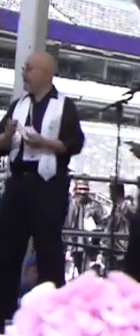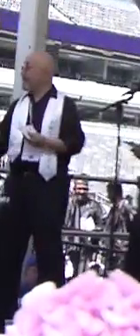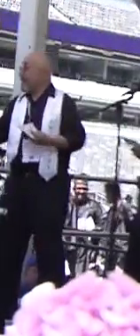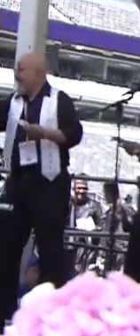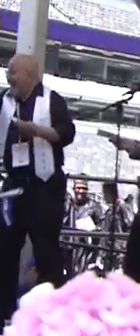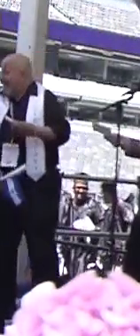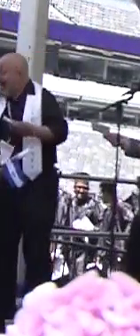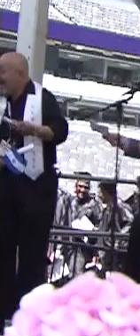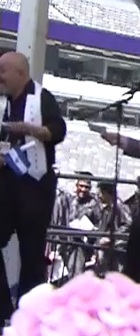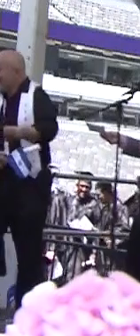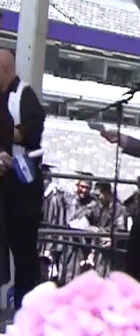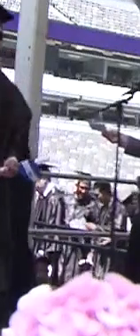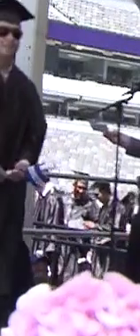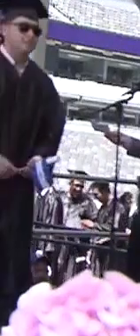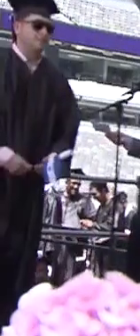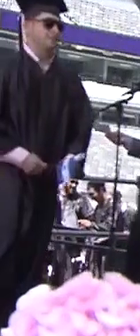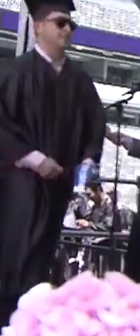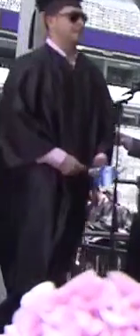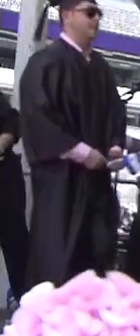Edgar Guido.